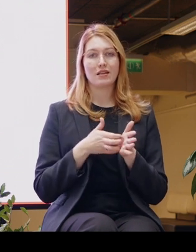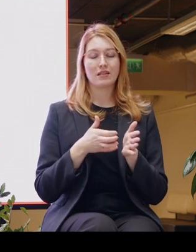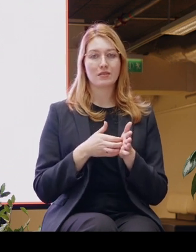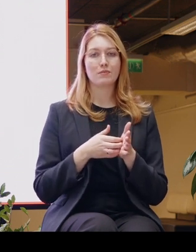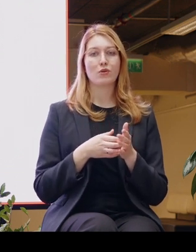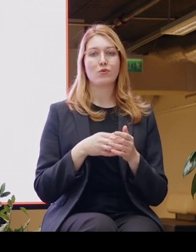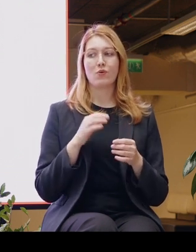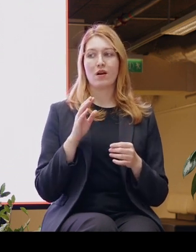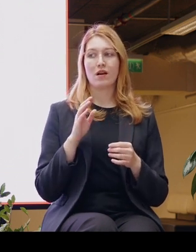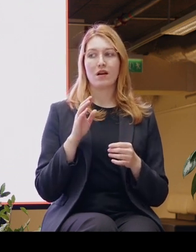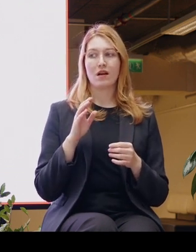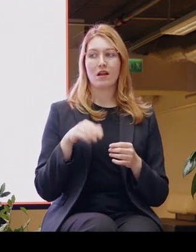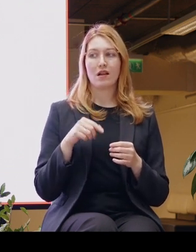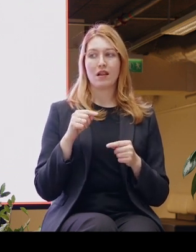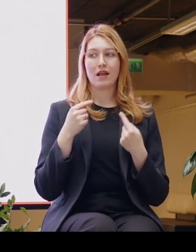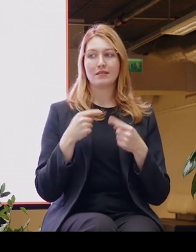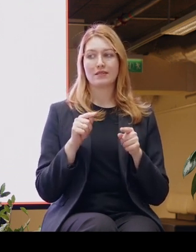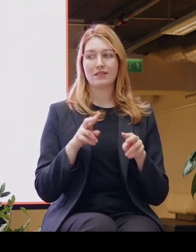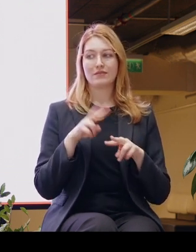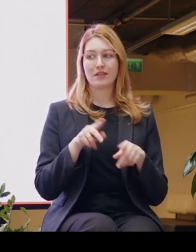to get one point to the other.